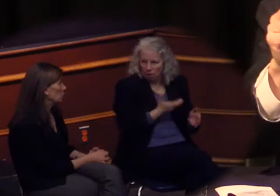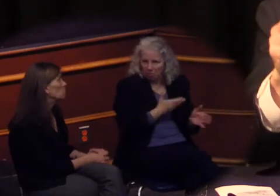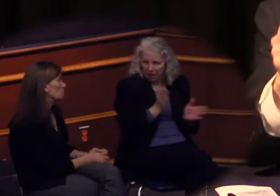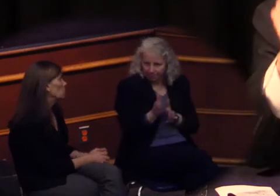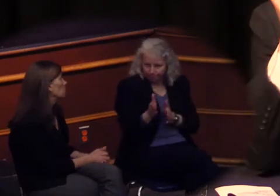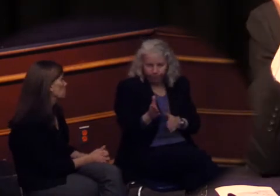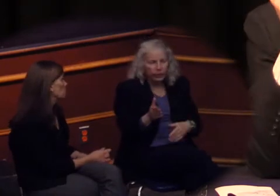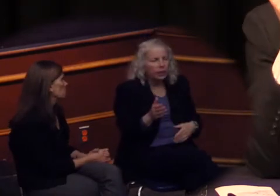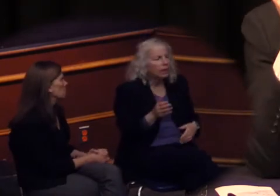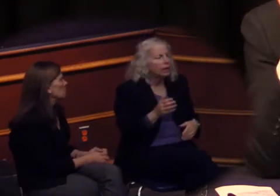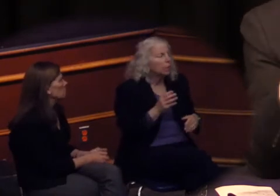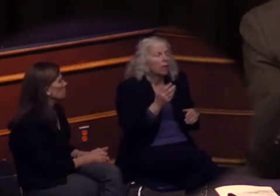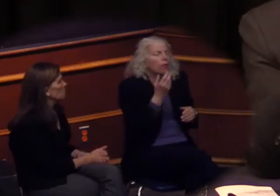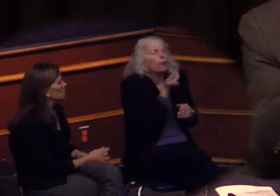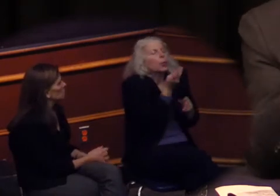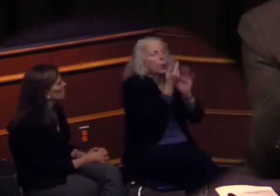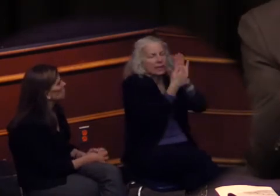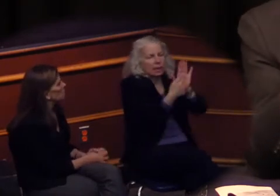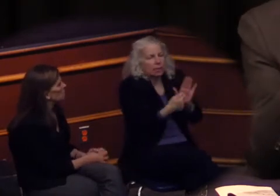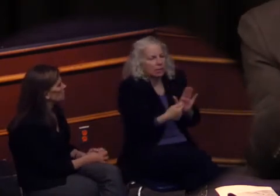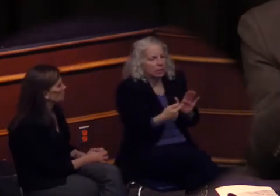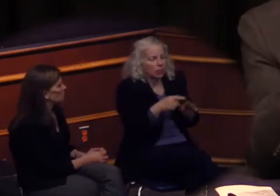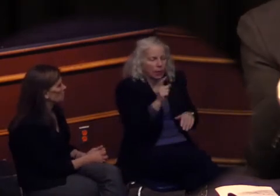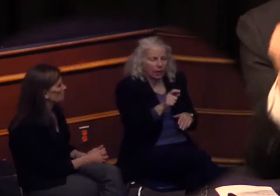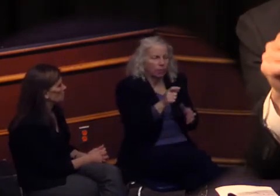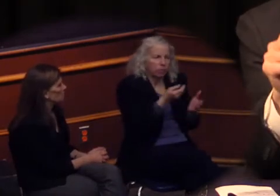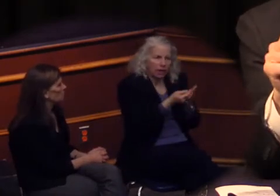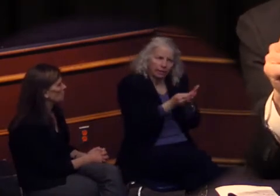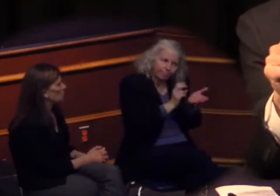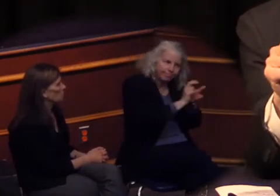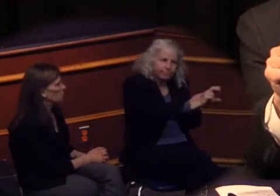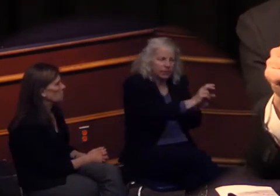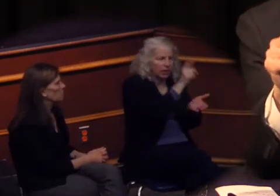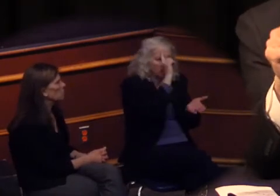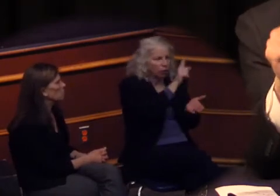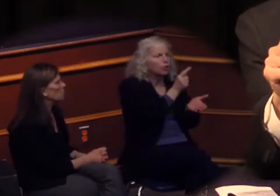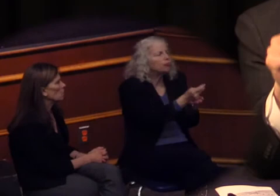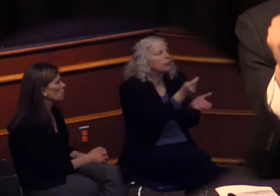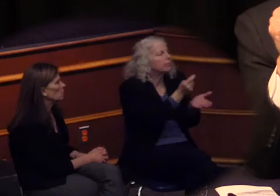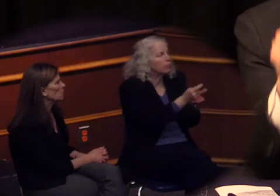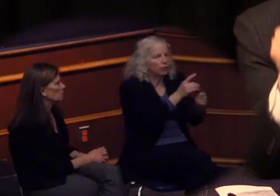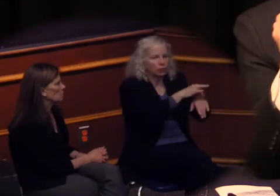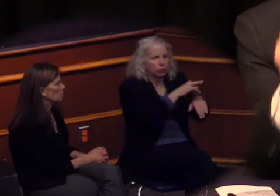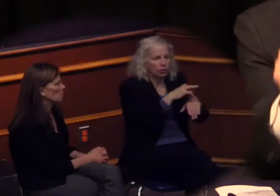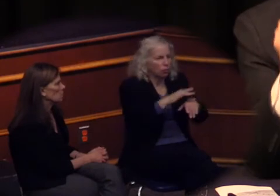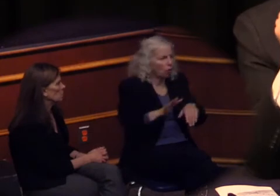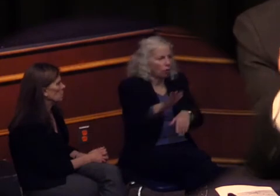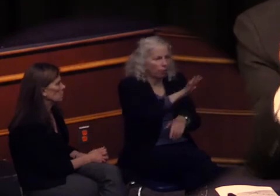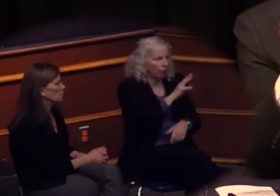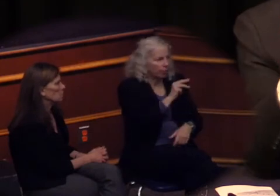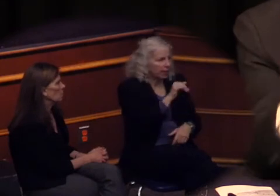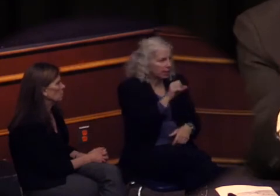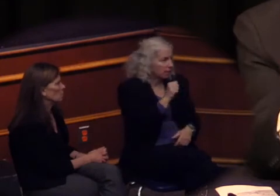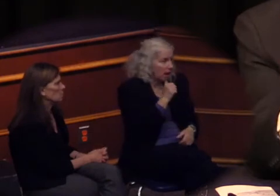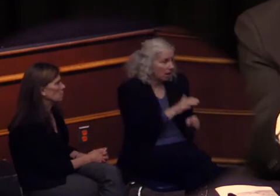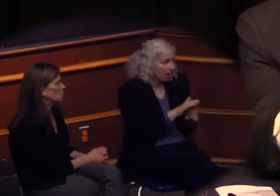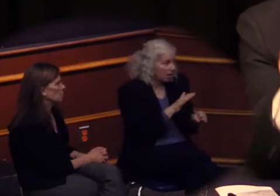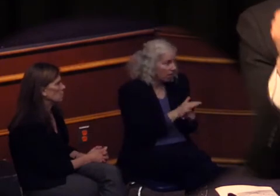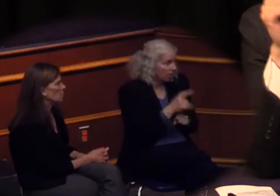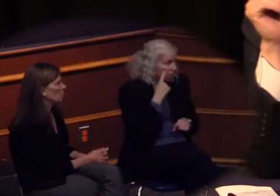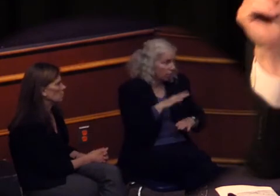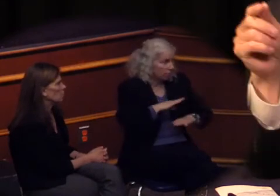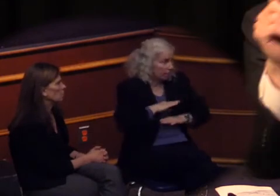examples. We absolutely need to invest more in the treatment resources across this state which are not sufficient to meet the demand